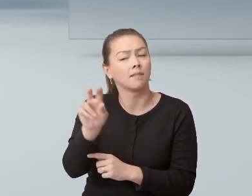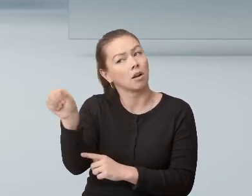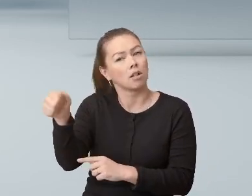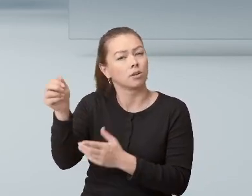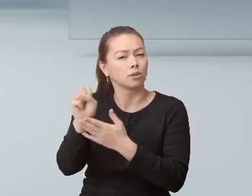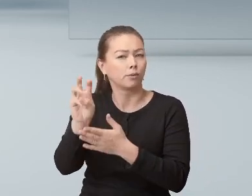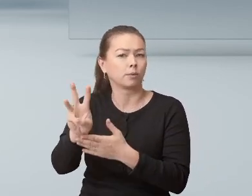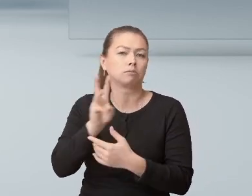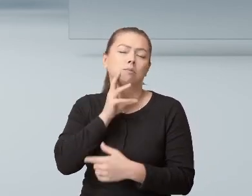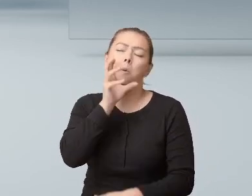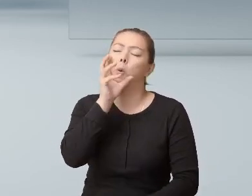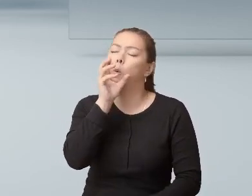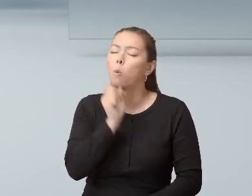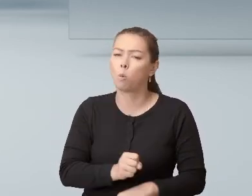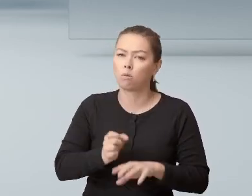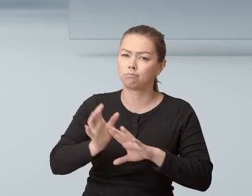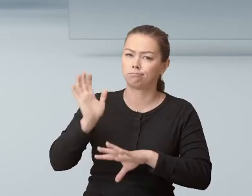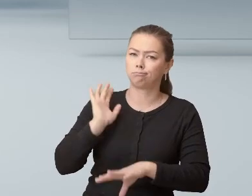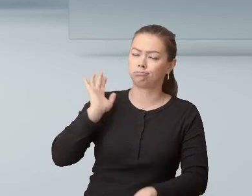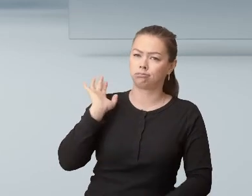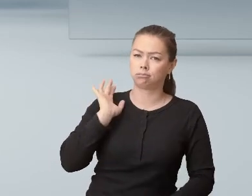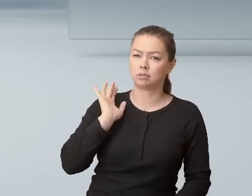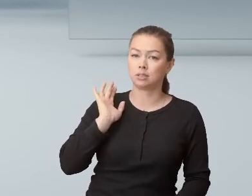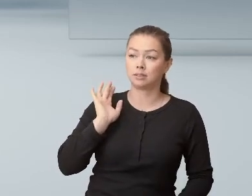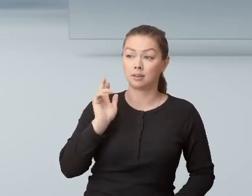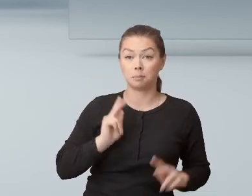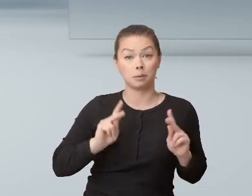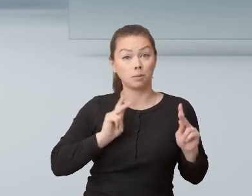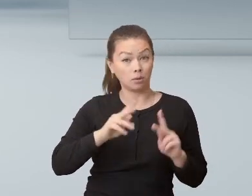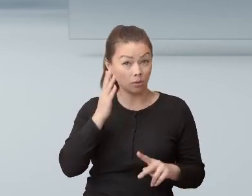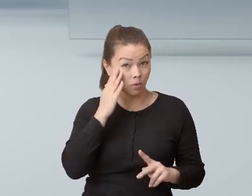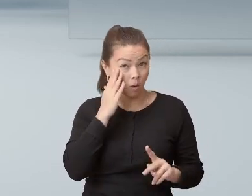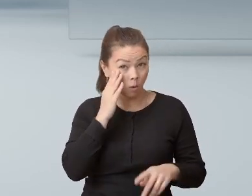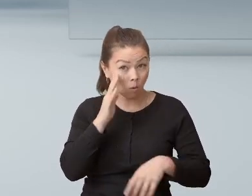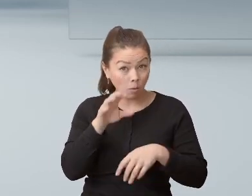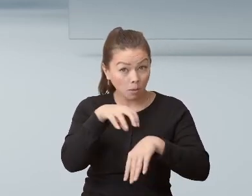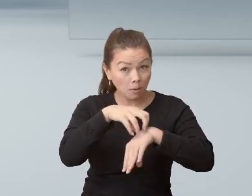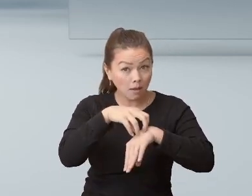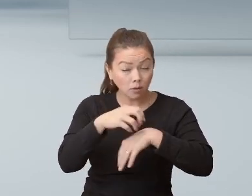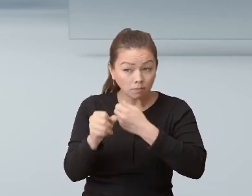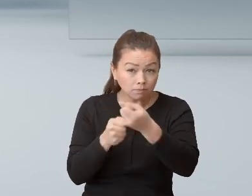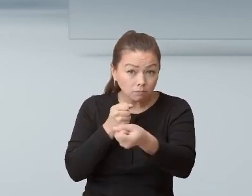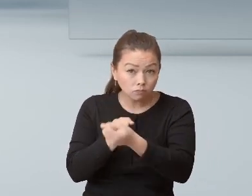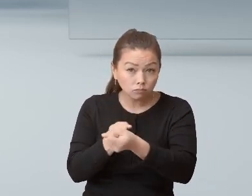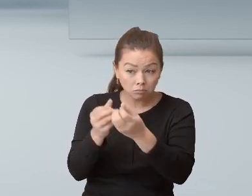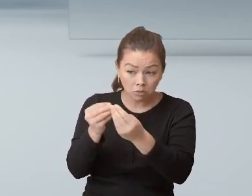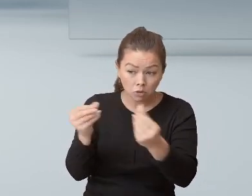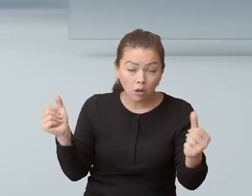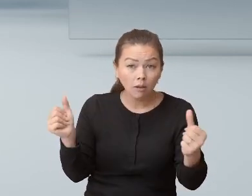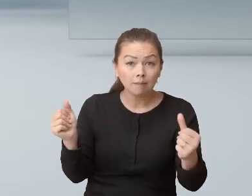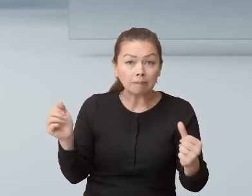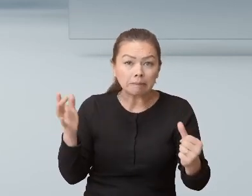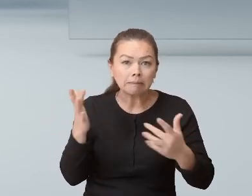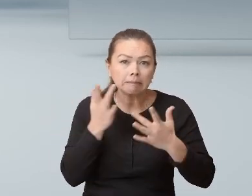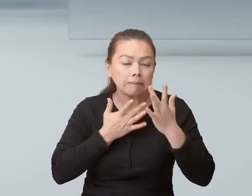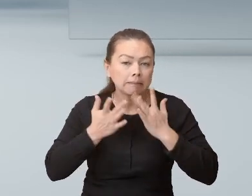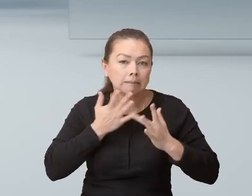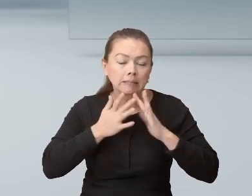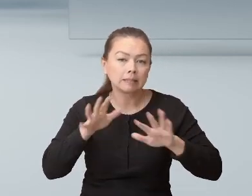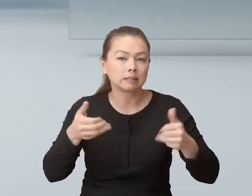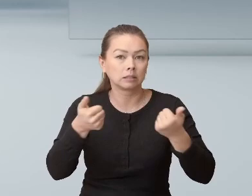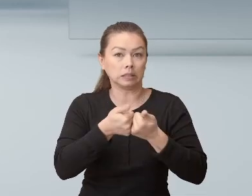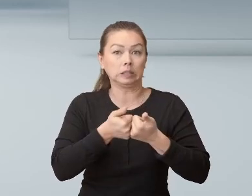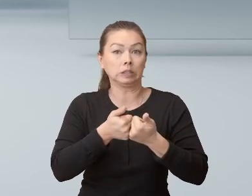that platform and resolve issues with that platform is becoming more difficult because you have to have people that are still in the workforce